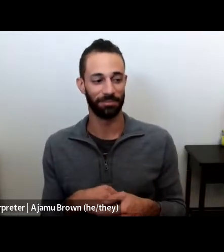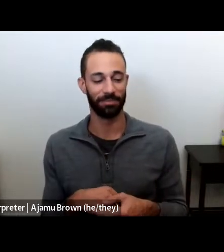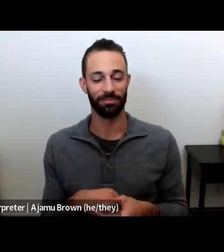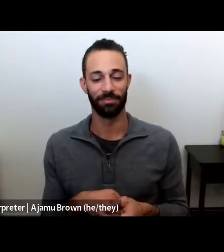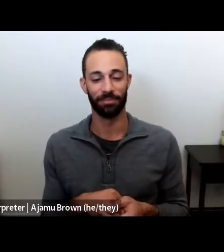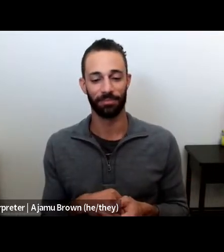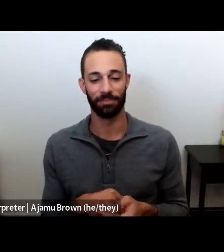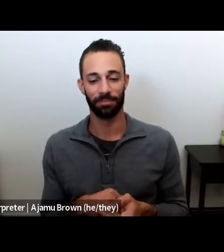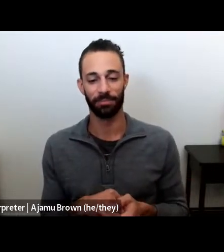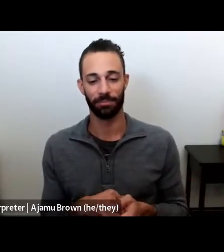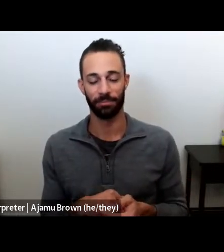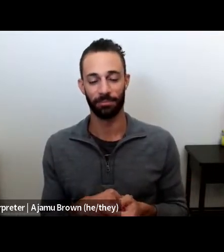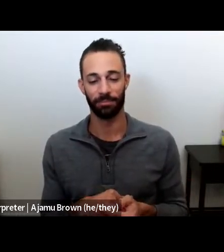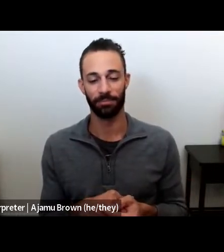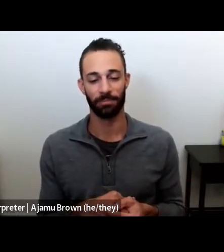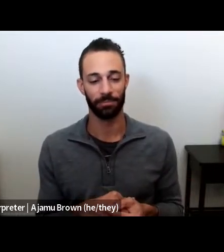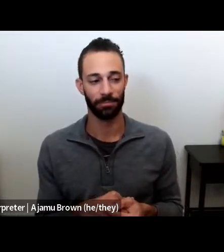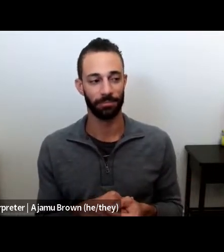So